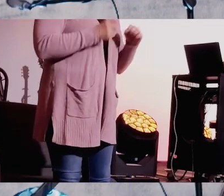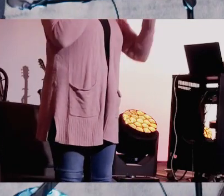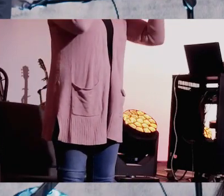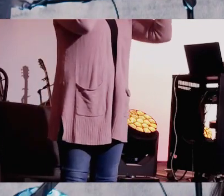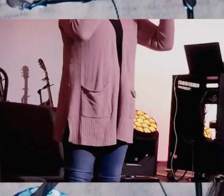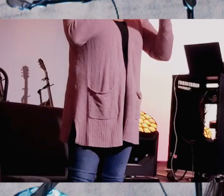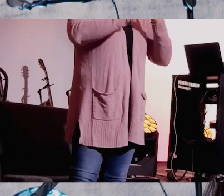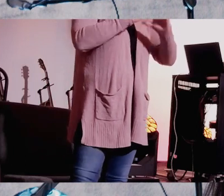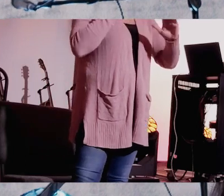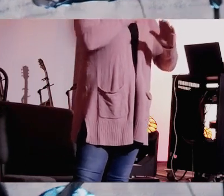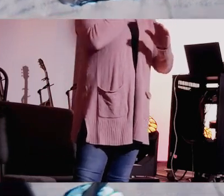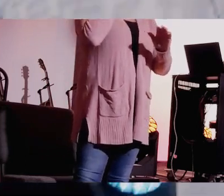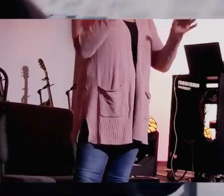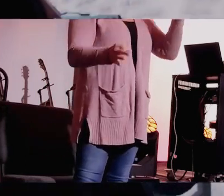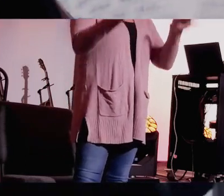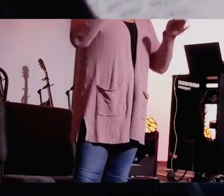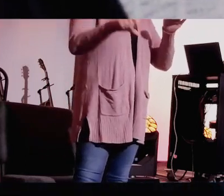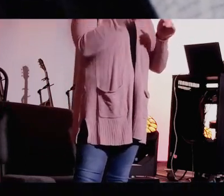Father, forgive us for judging others.